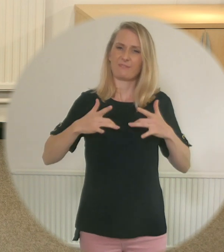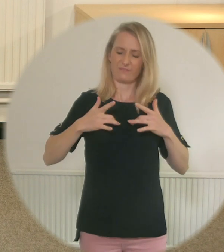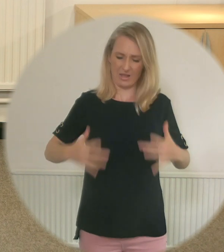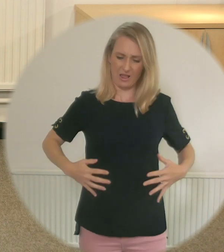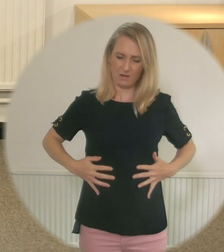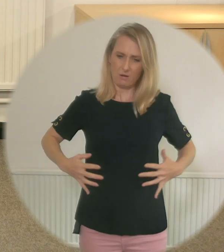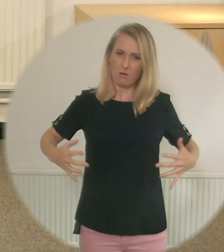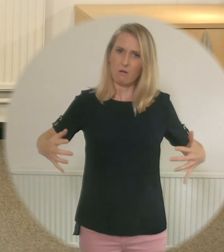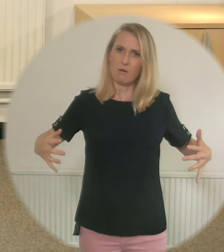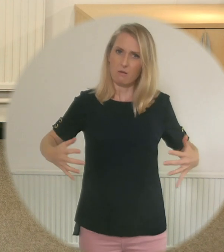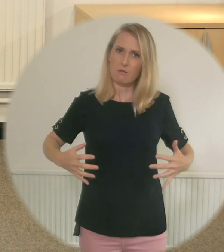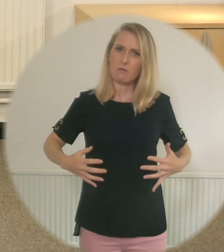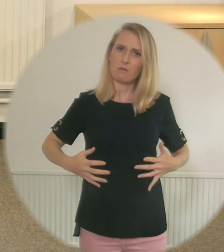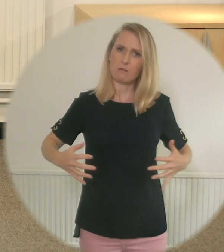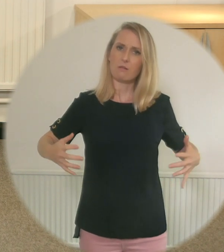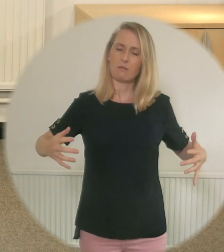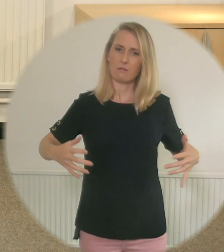you breathe.